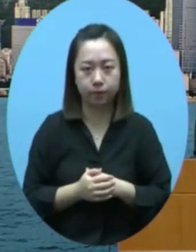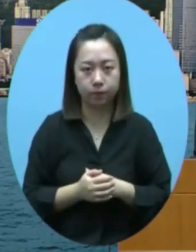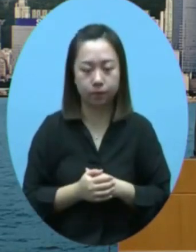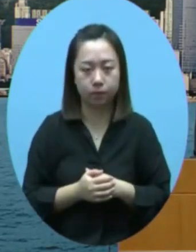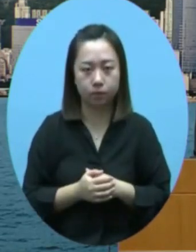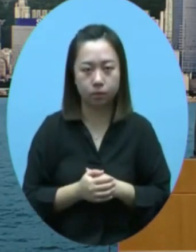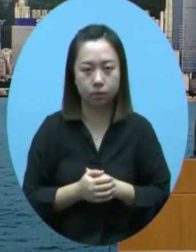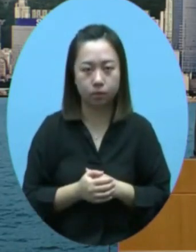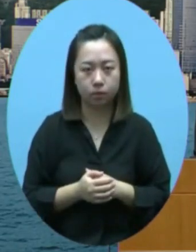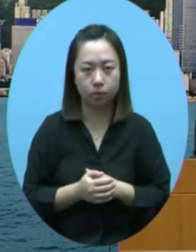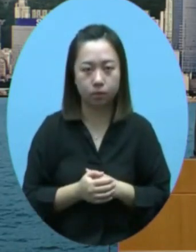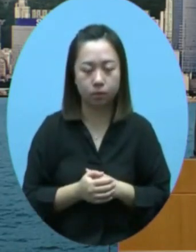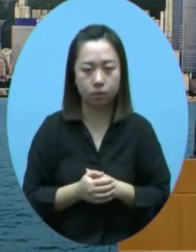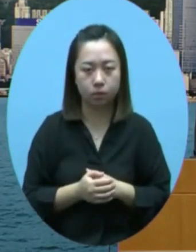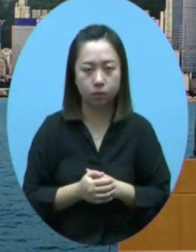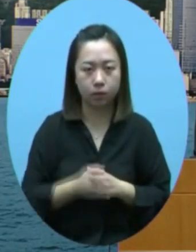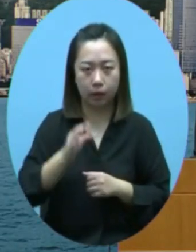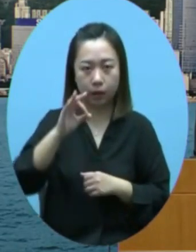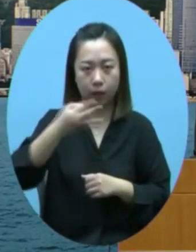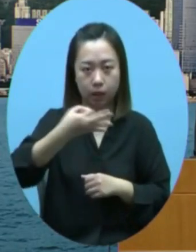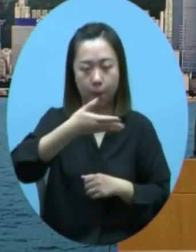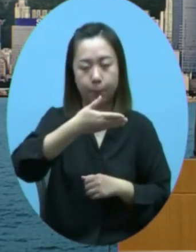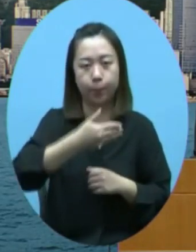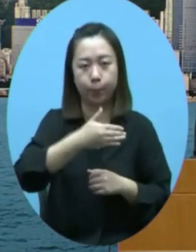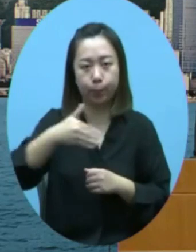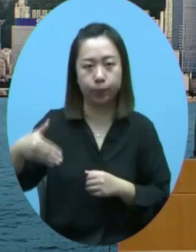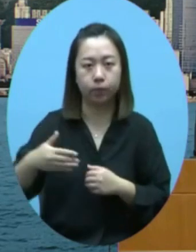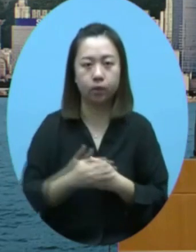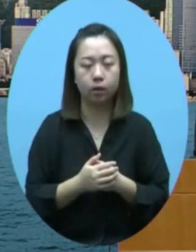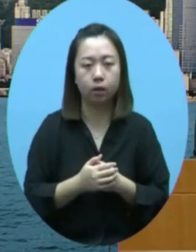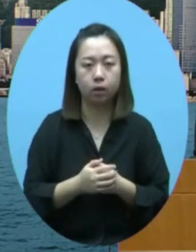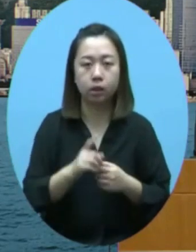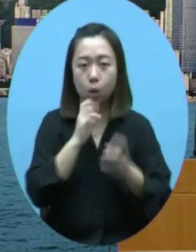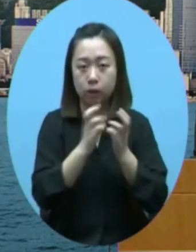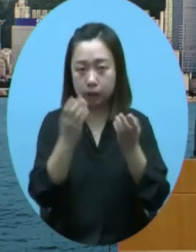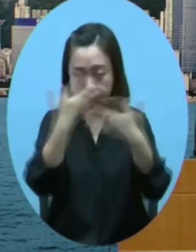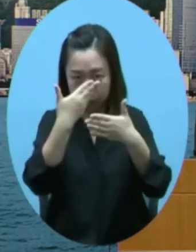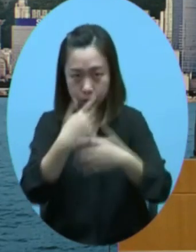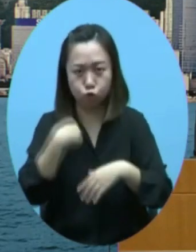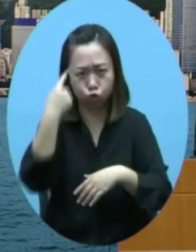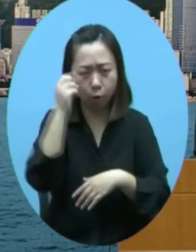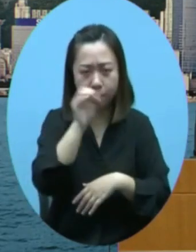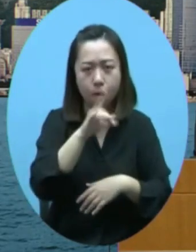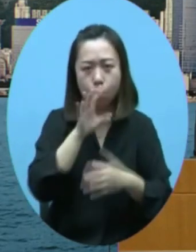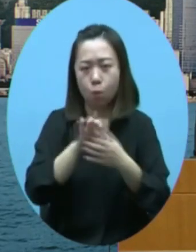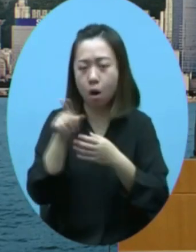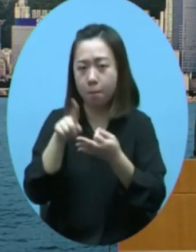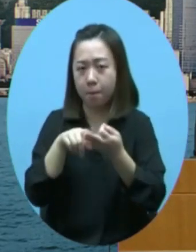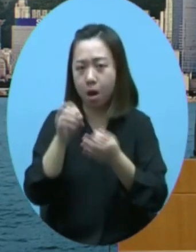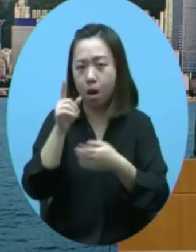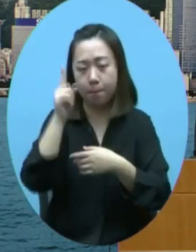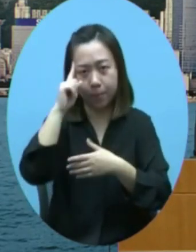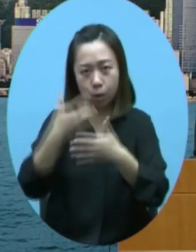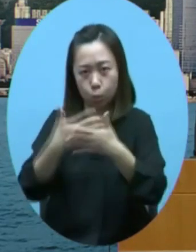middle, in the brown, in row 3, the 3rd row, please. From cable TV, on